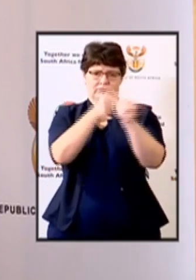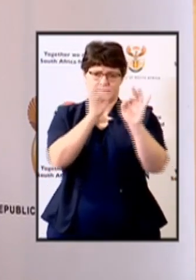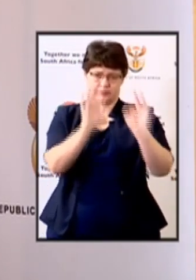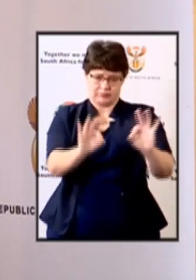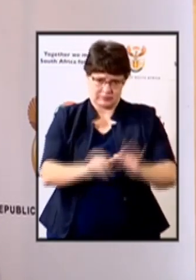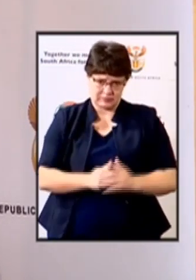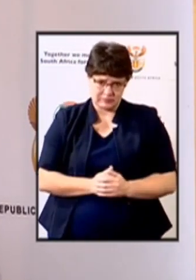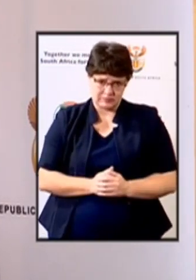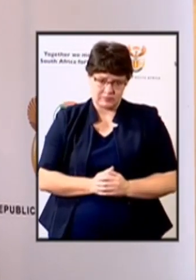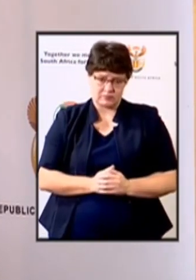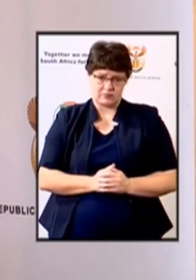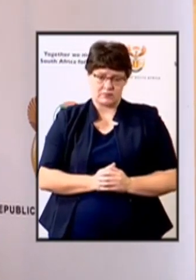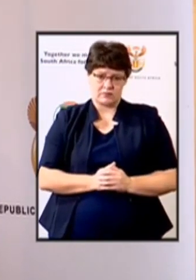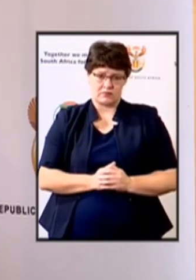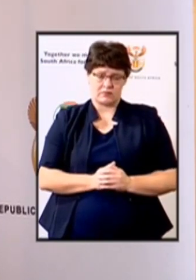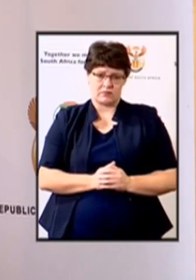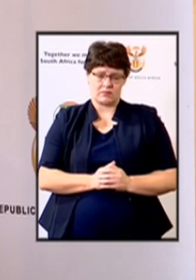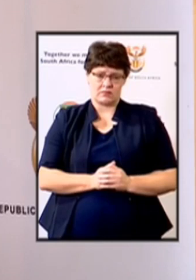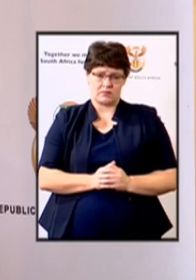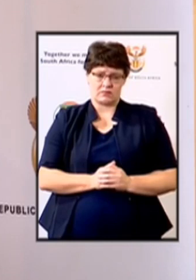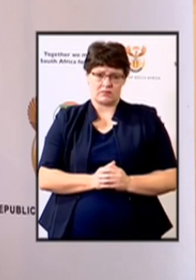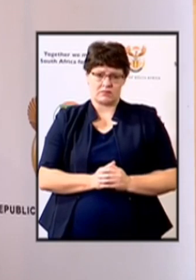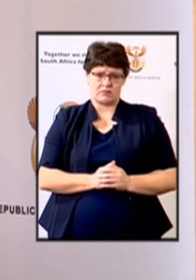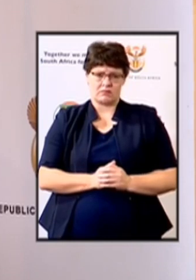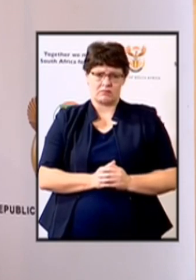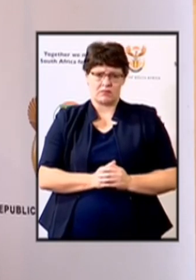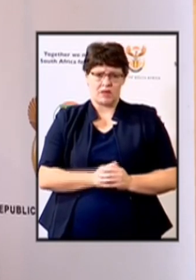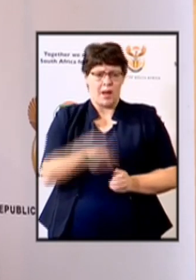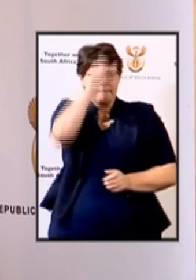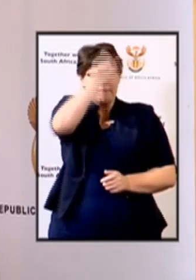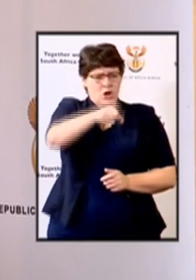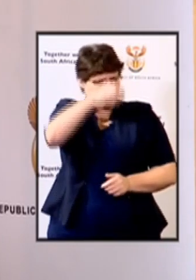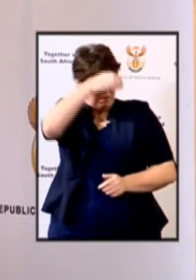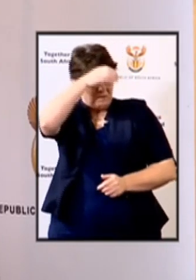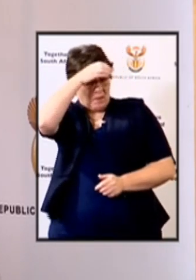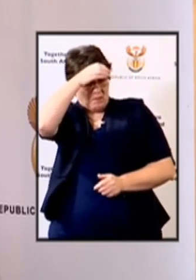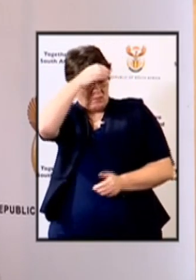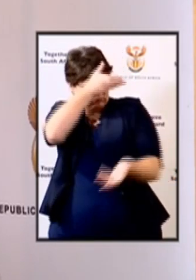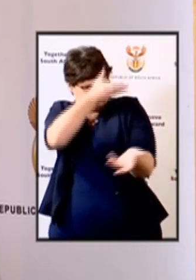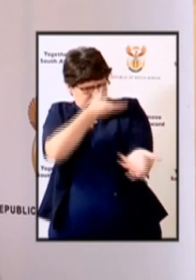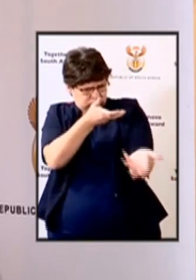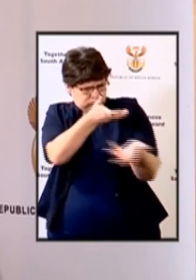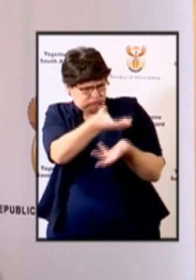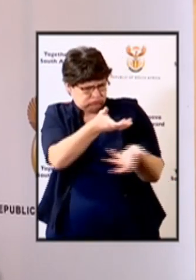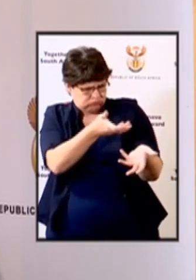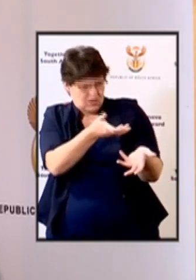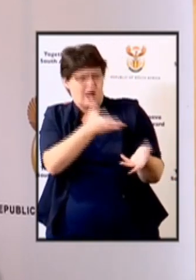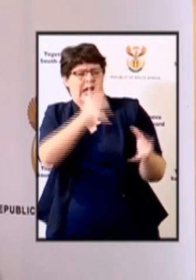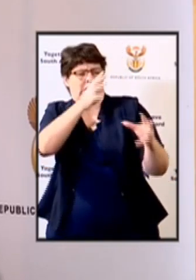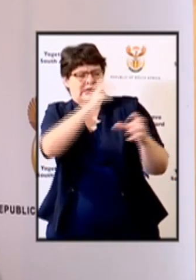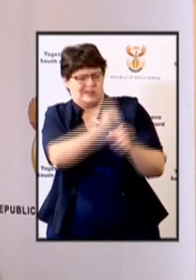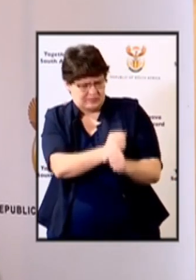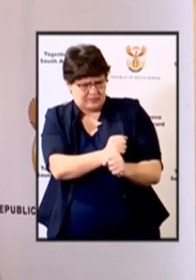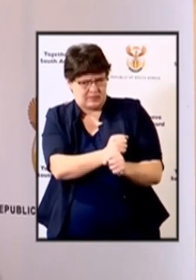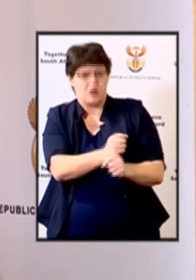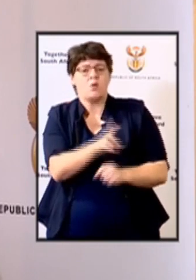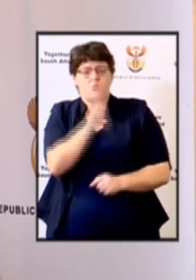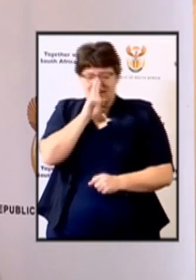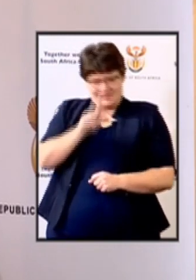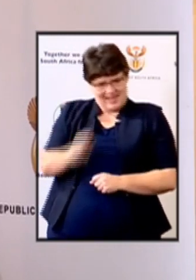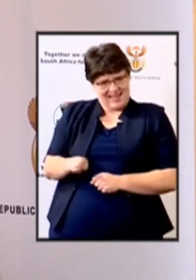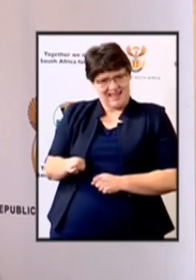We have had to collaborate with experts, and we have seen the benefits of the